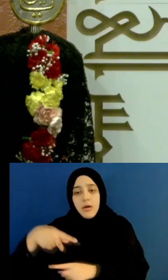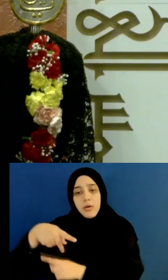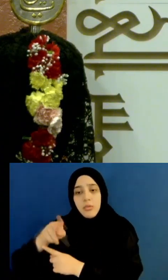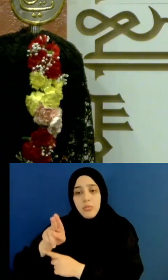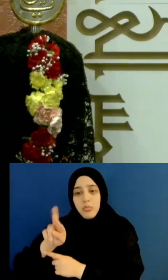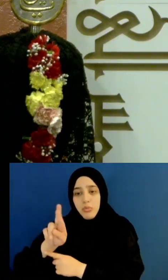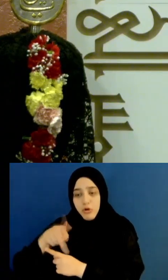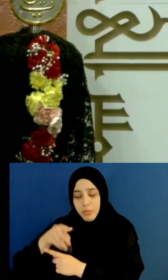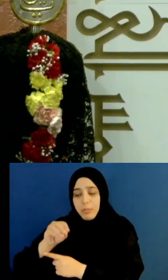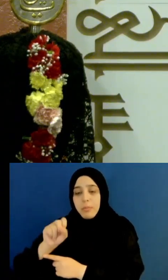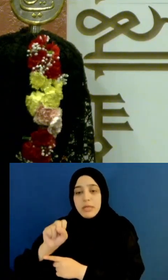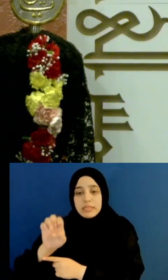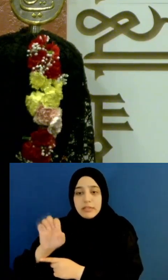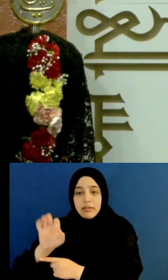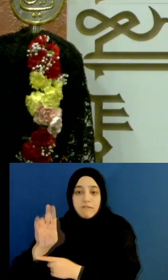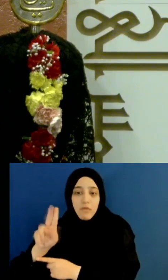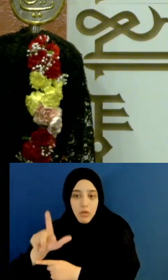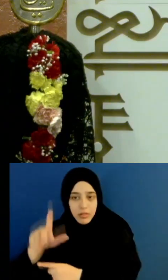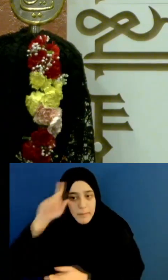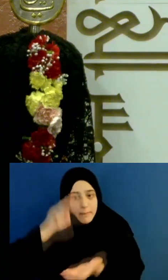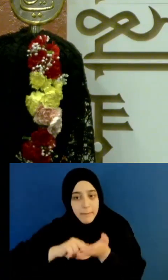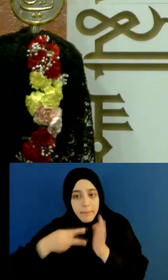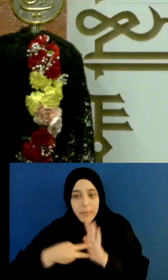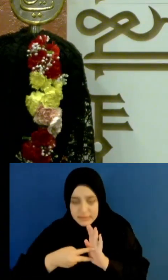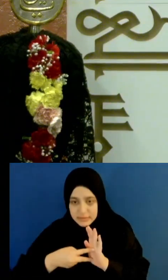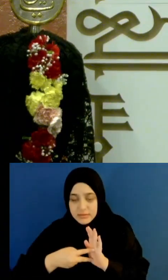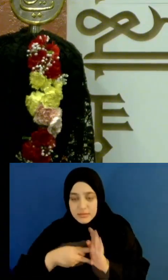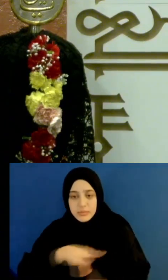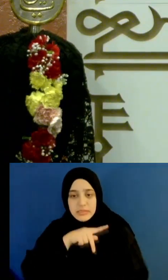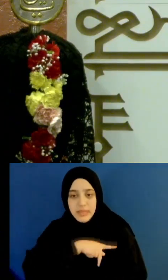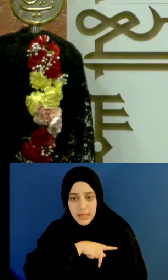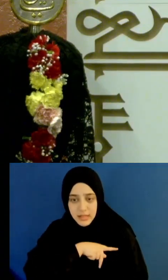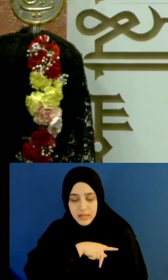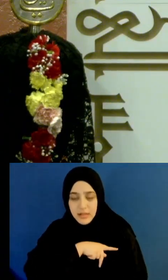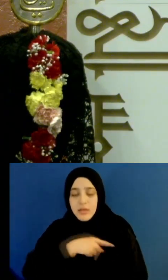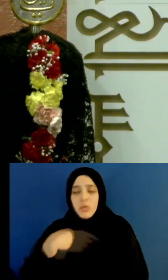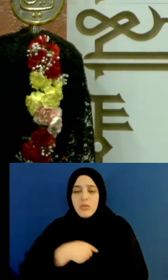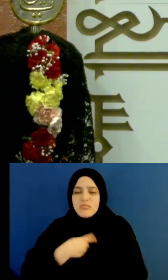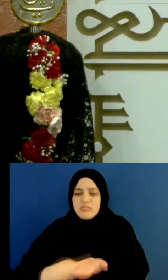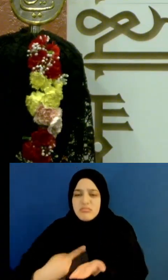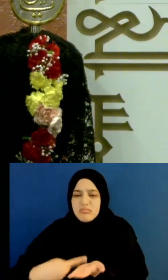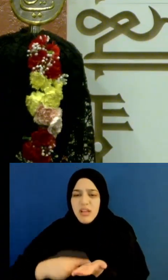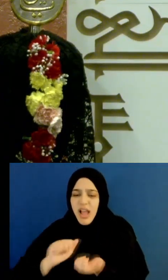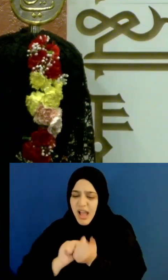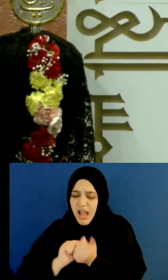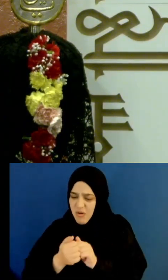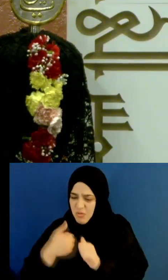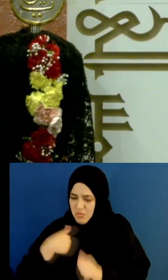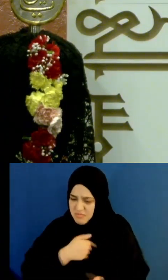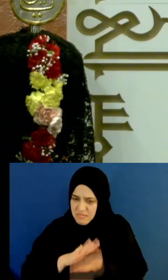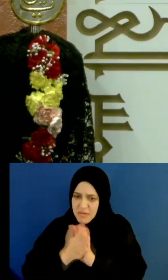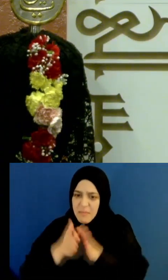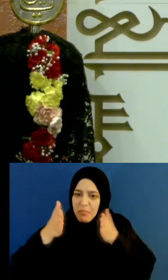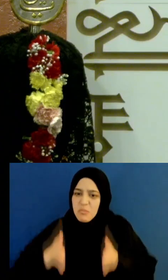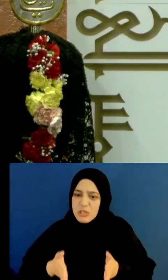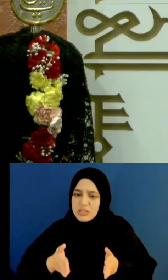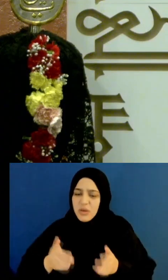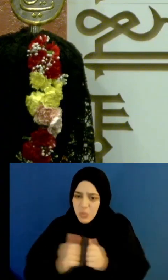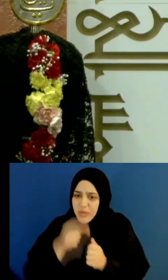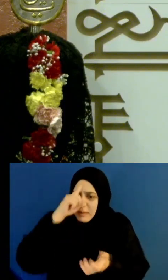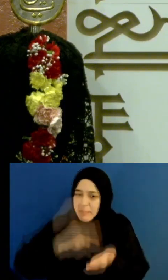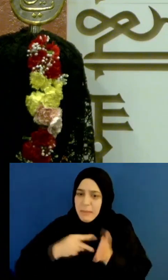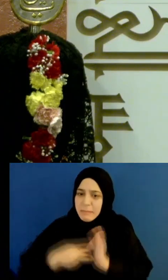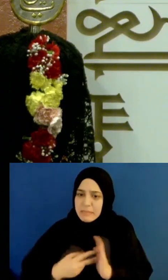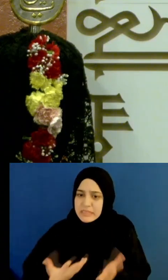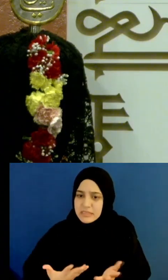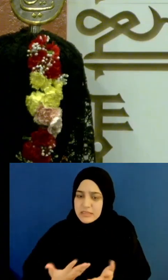and we looked at ways and means of becoming a person of purpose. So someone asked me a